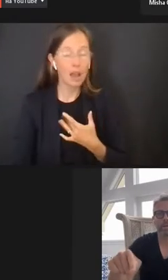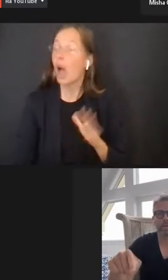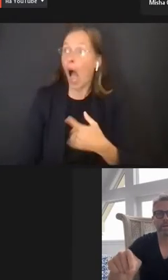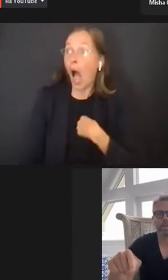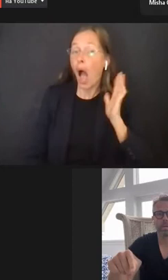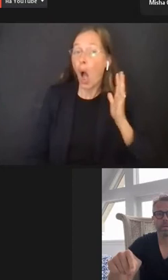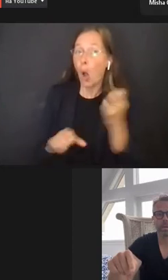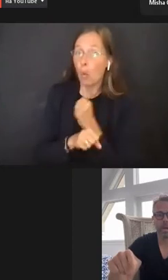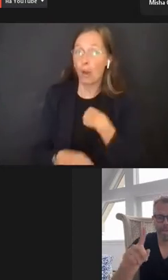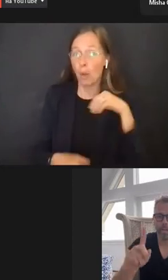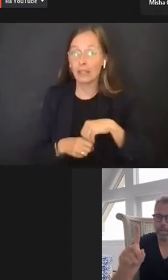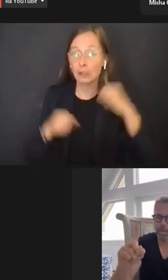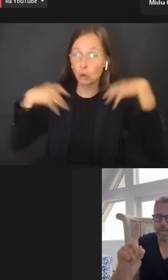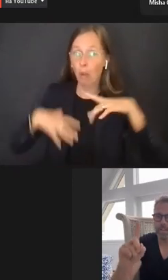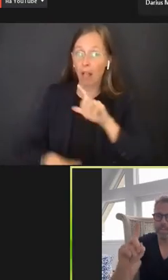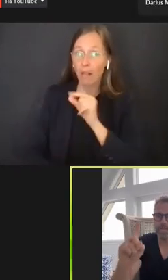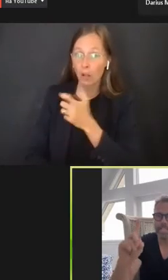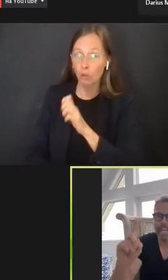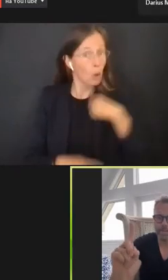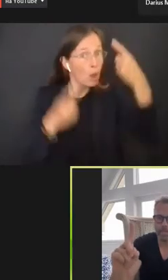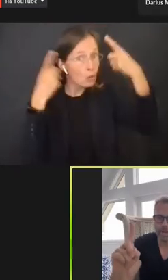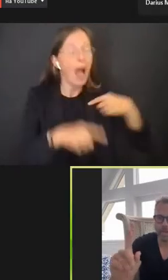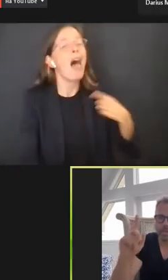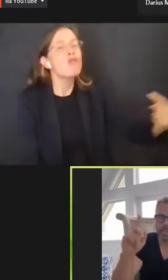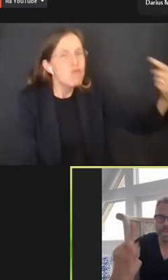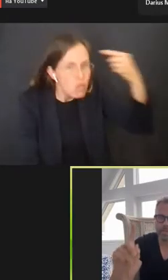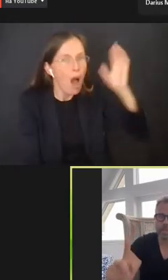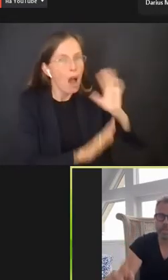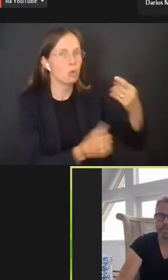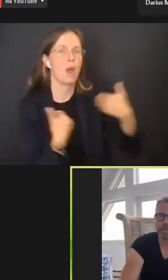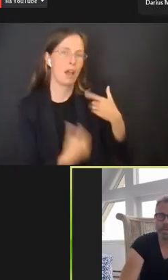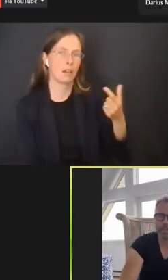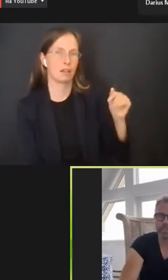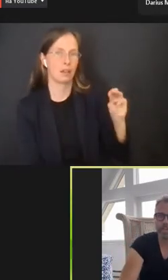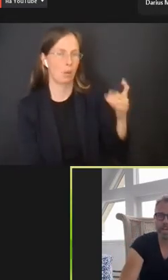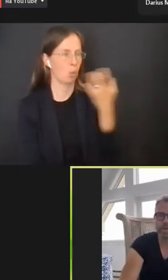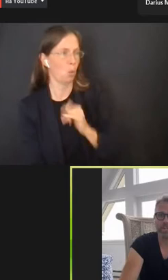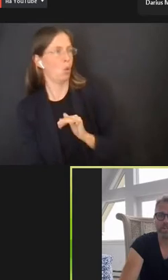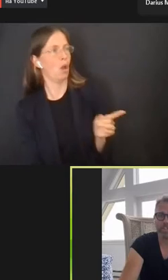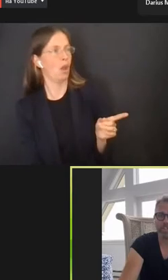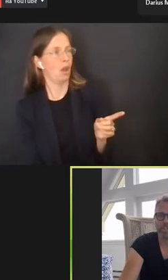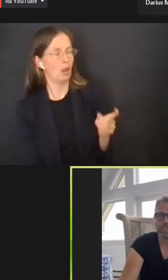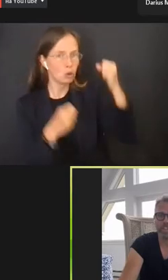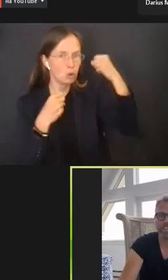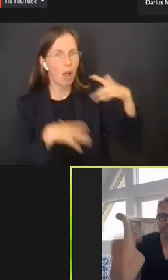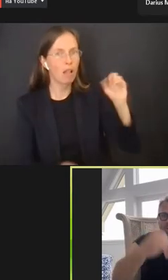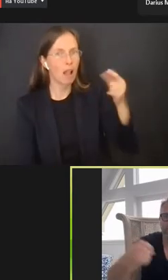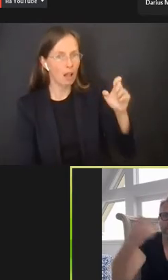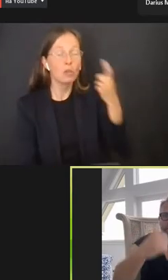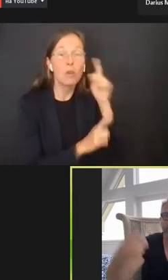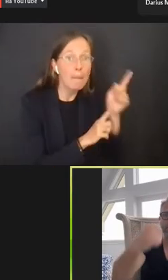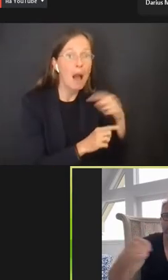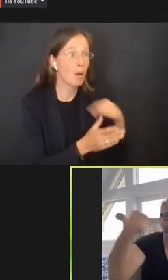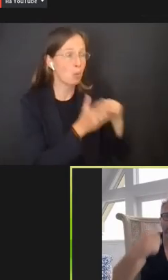was in a sweat lodge. I agree. I thought you had game. I thought you had game when you were in the sweat lodge, and I was impressed for a second. And then the